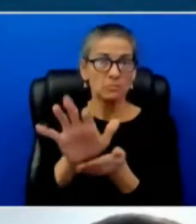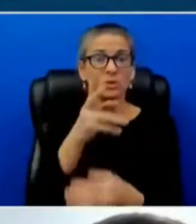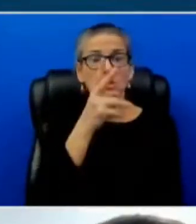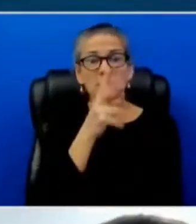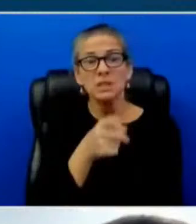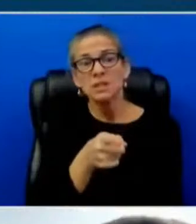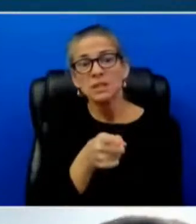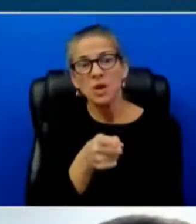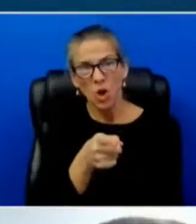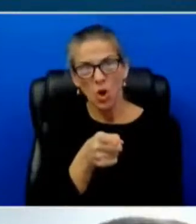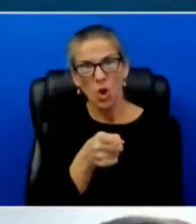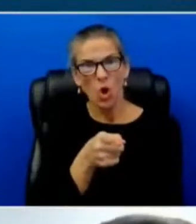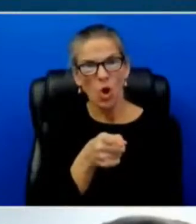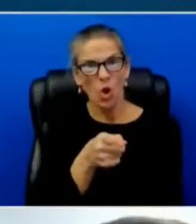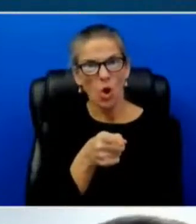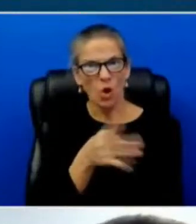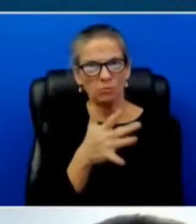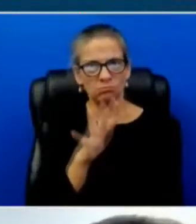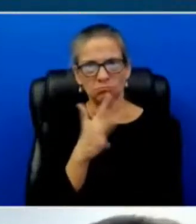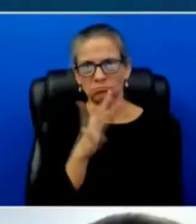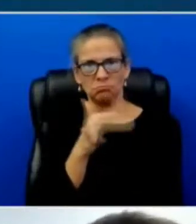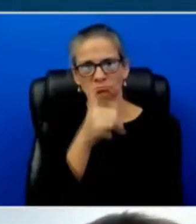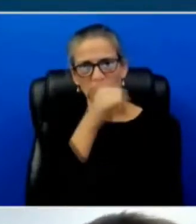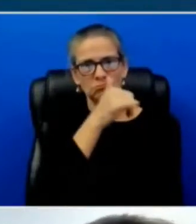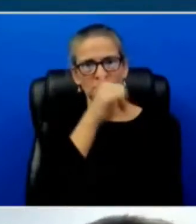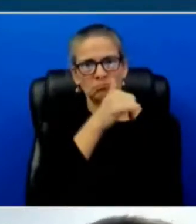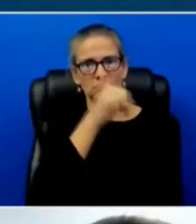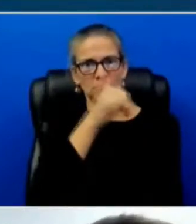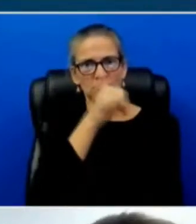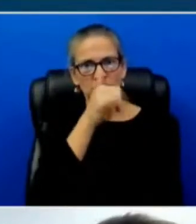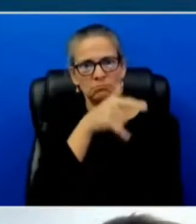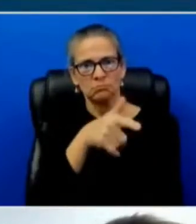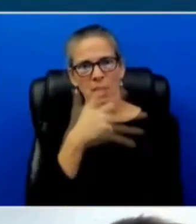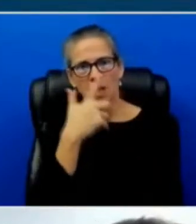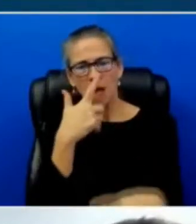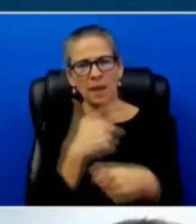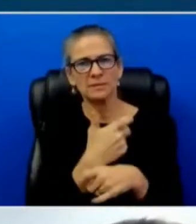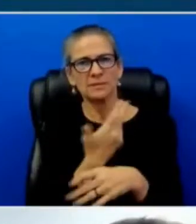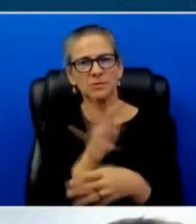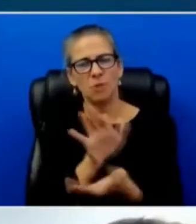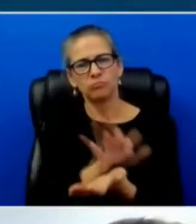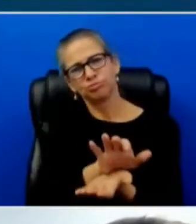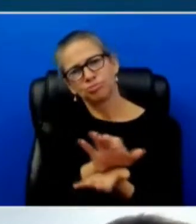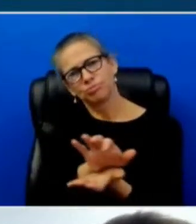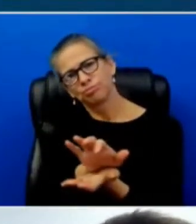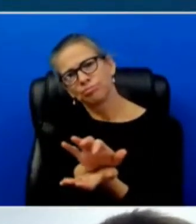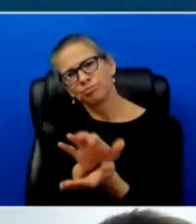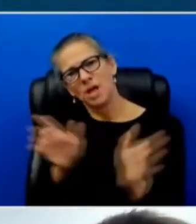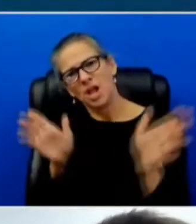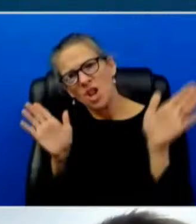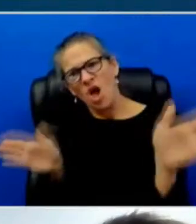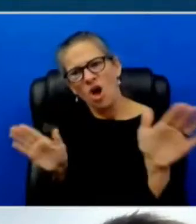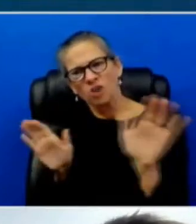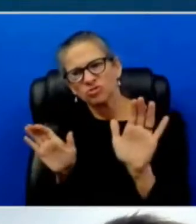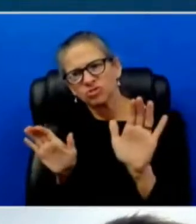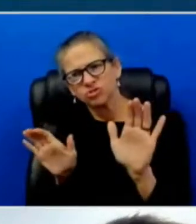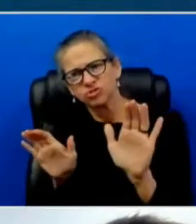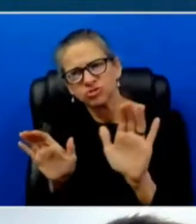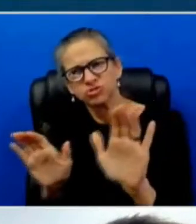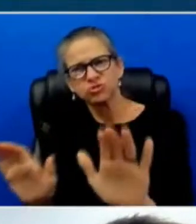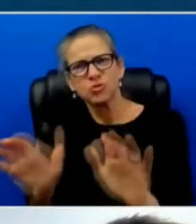at the complexity of this activity. James, I appreciate you queuing that